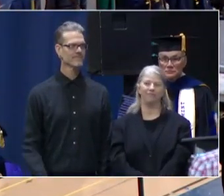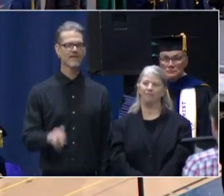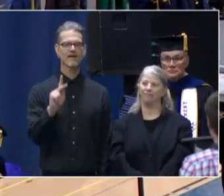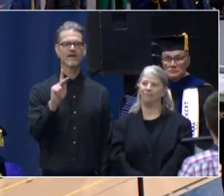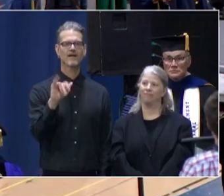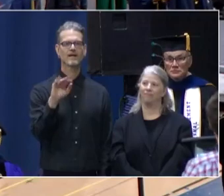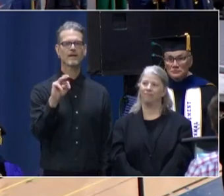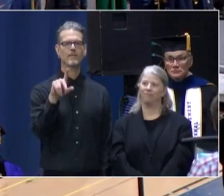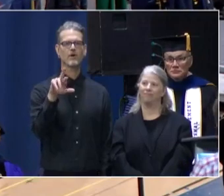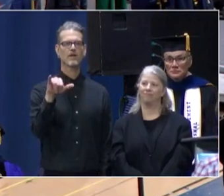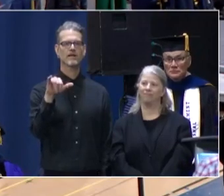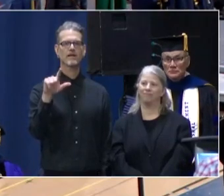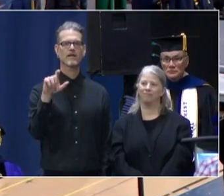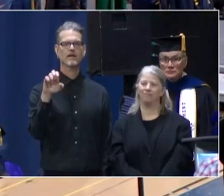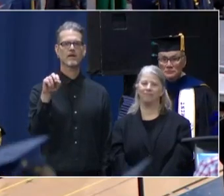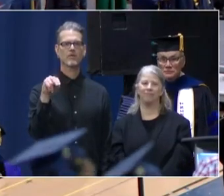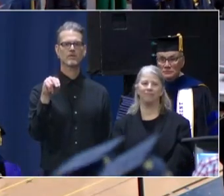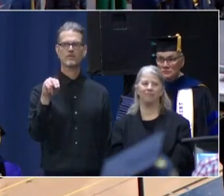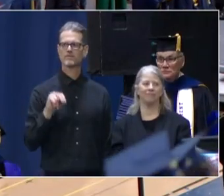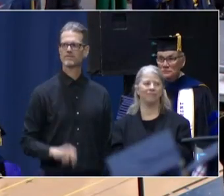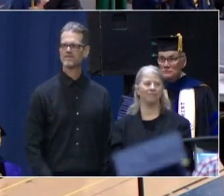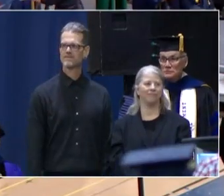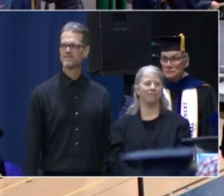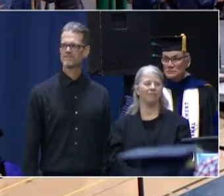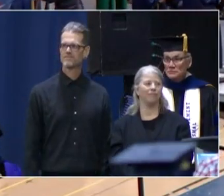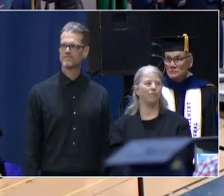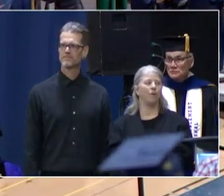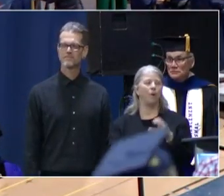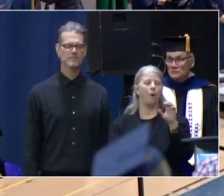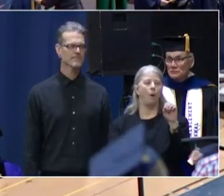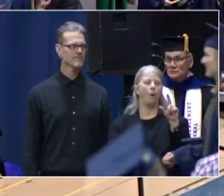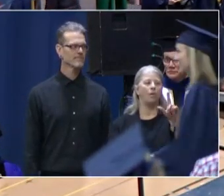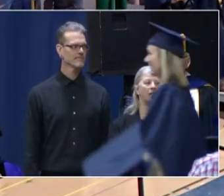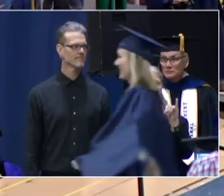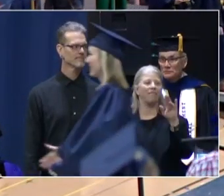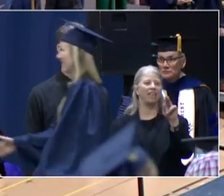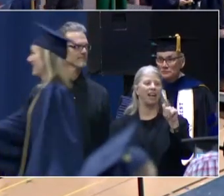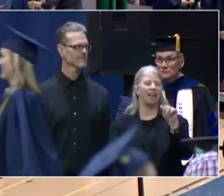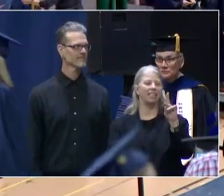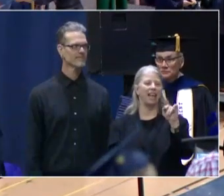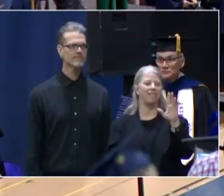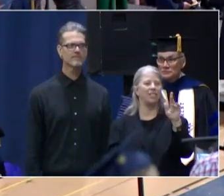Kimberly Leon. Olivia Davis, summa cum laude.